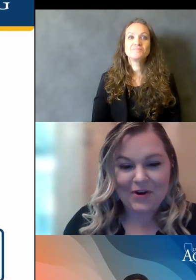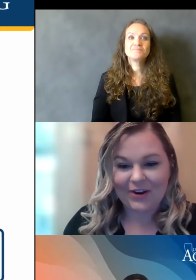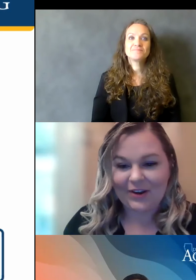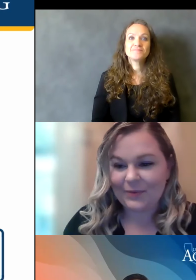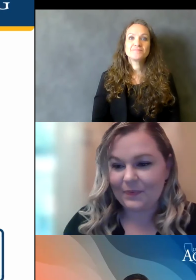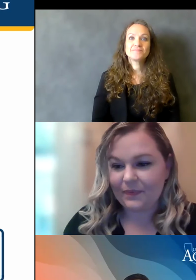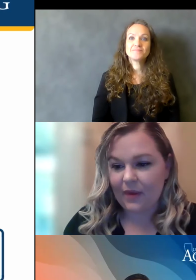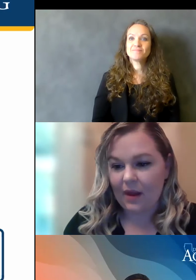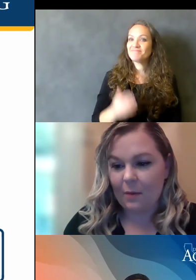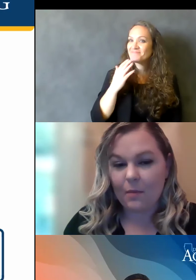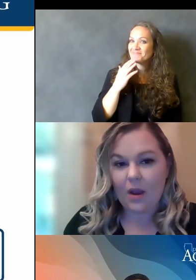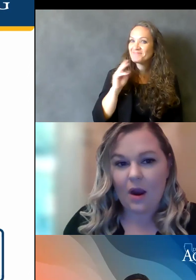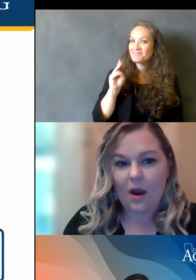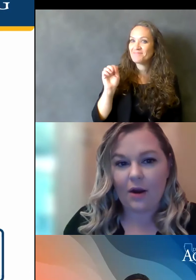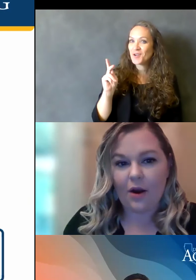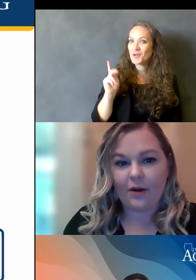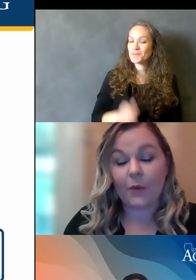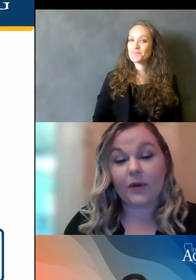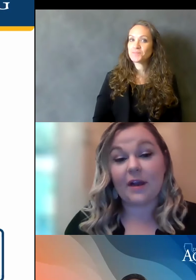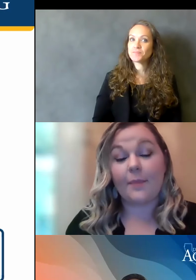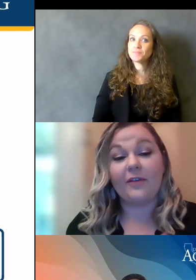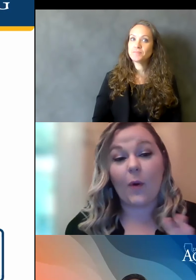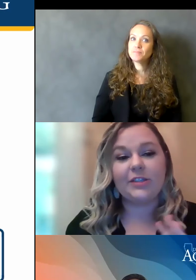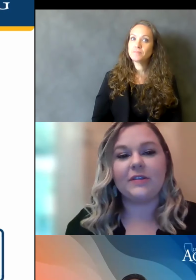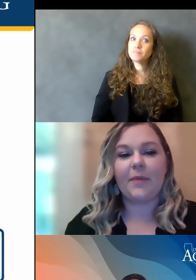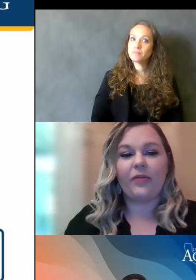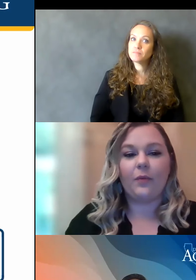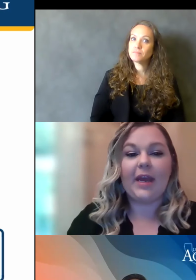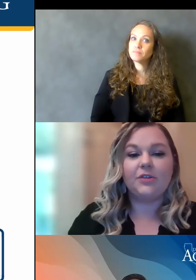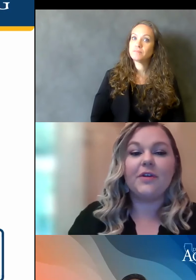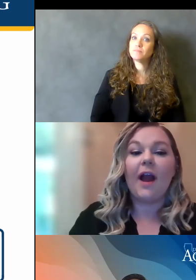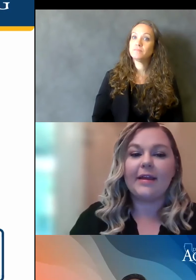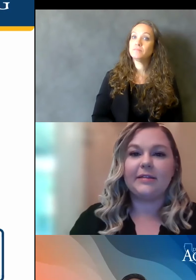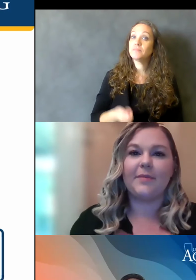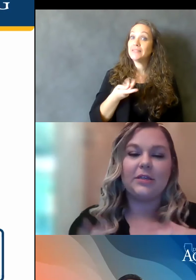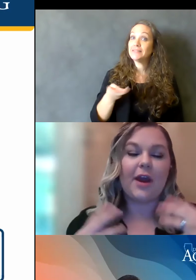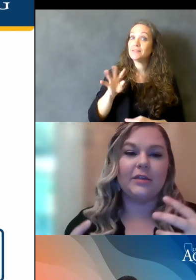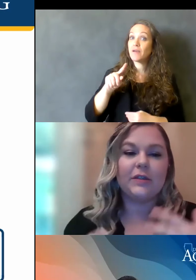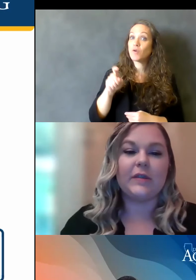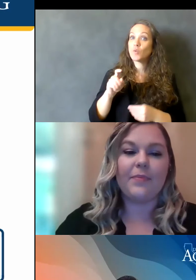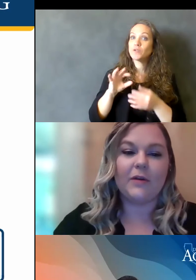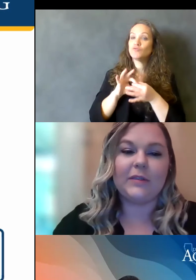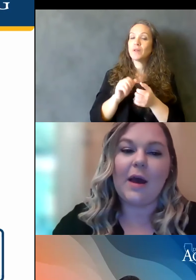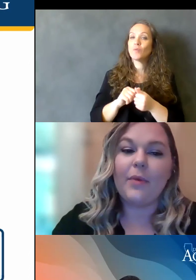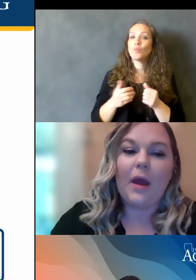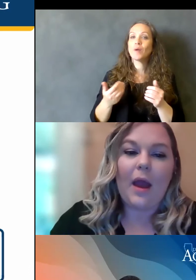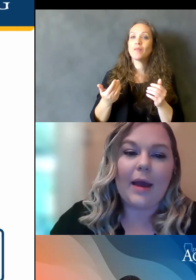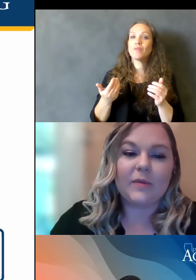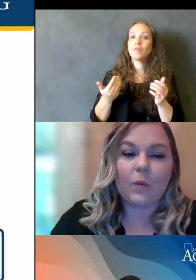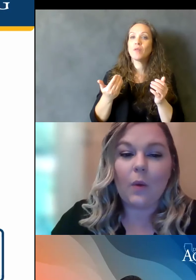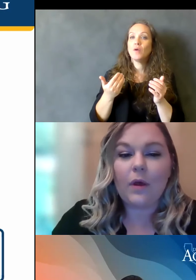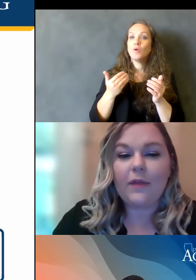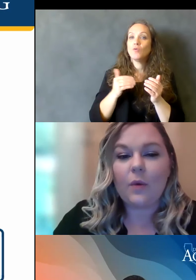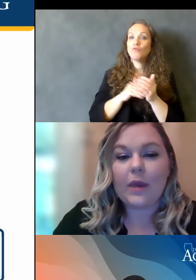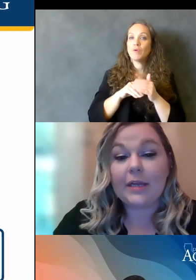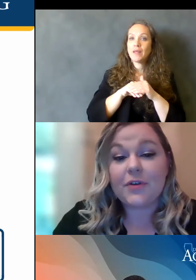Thank you, Mark. Mhm. There was a couple of questions about the re-entry guidance. I'm going to try to just sum those up.